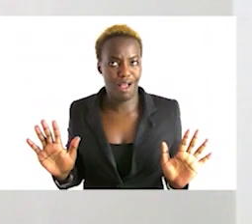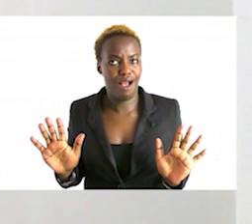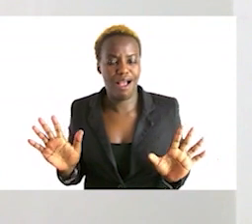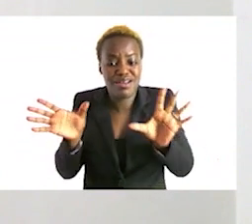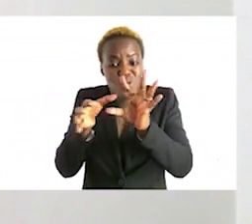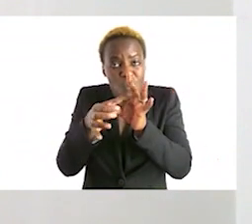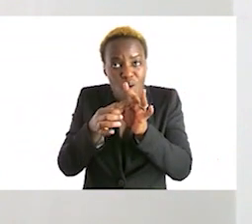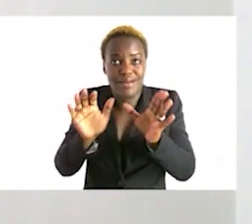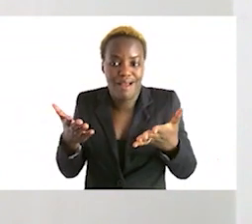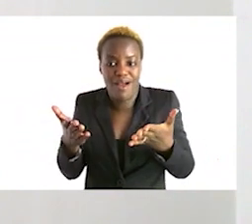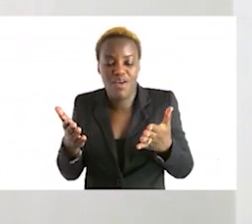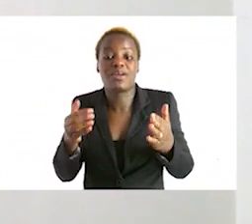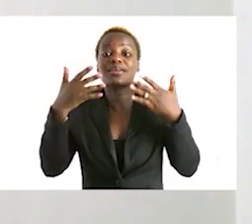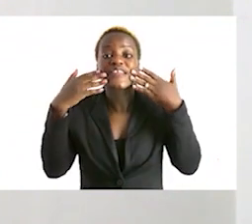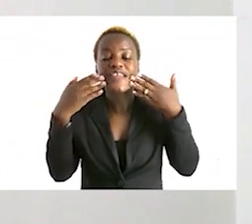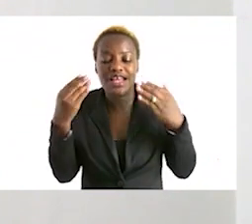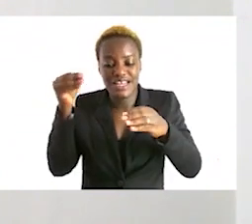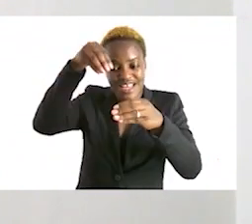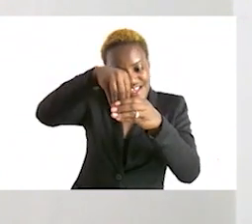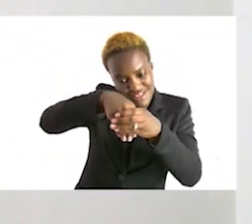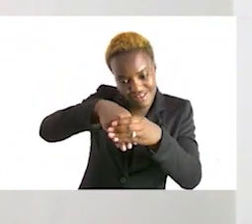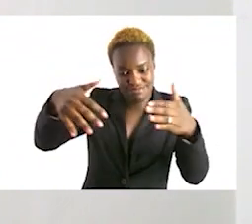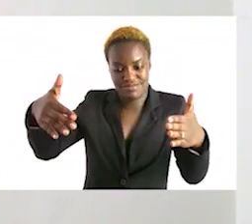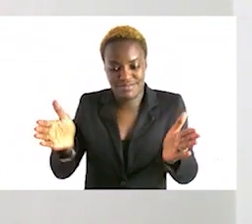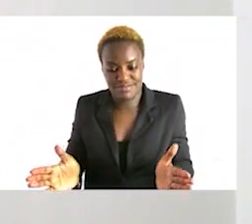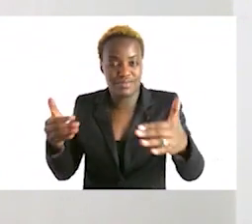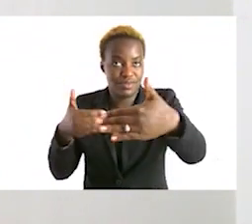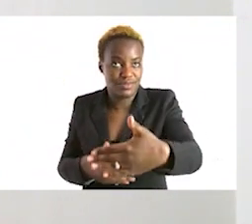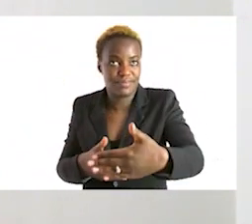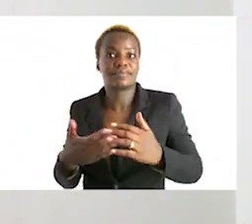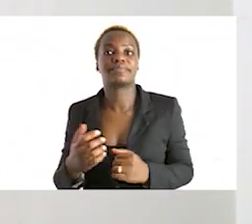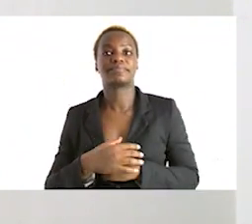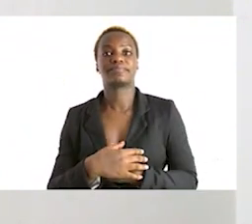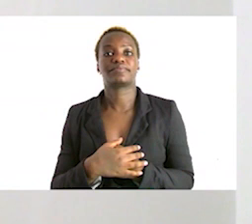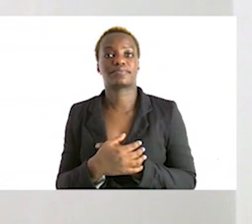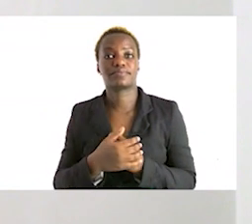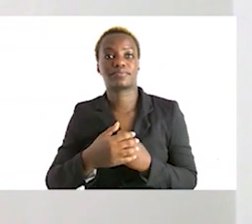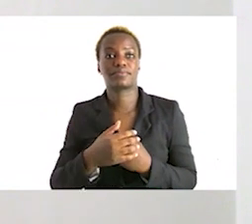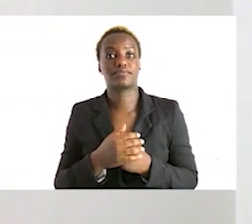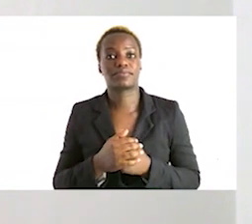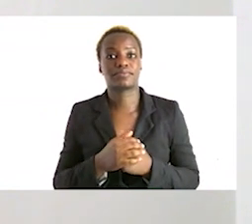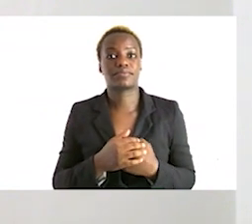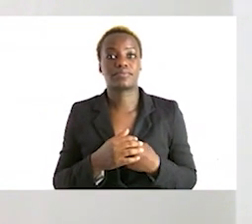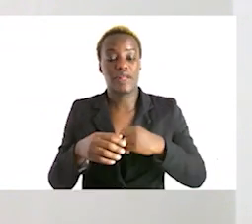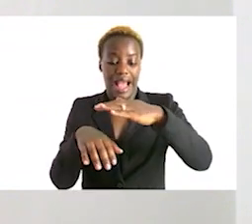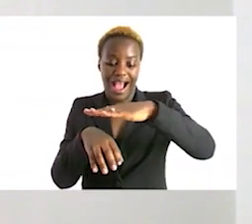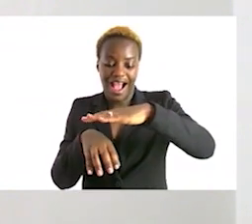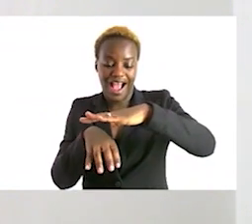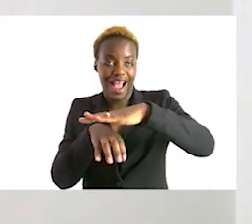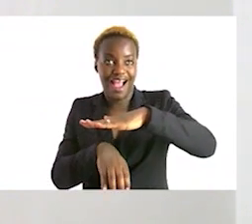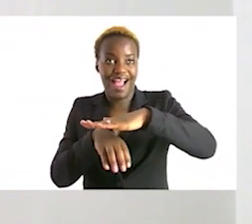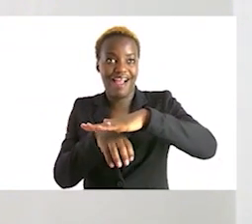Very good. We have the cat here. Where do you think the cat is? It is under or